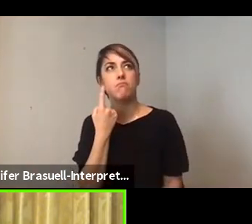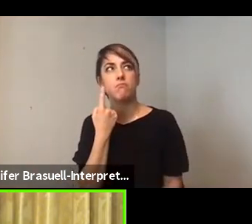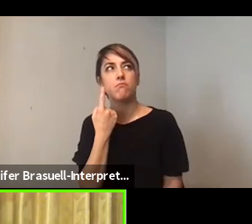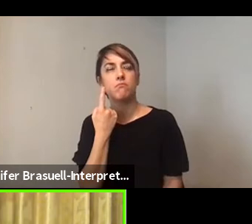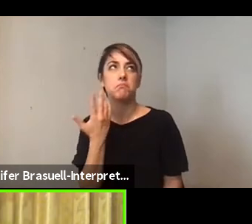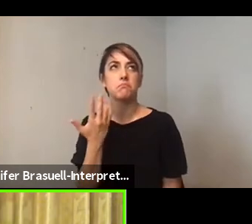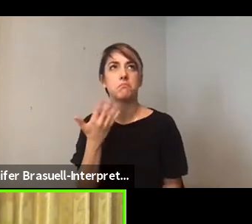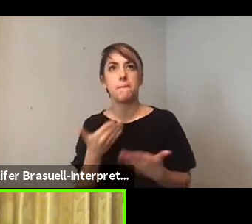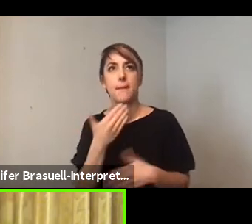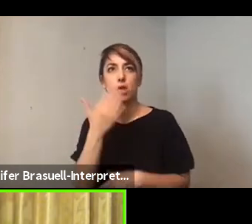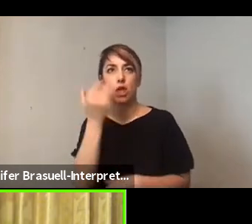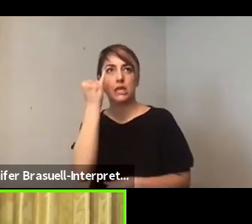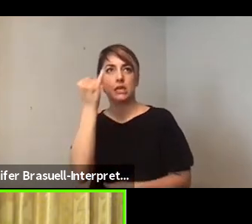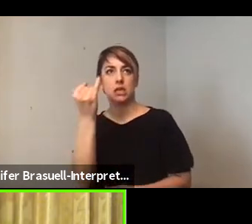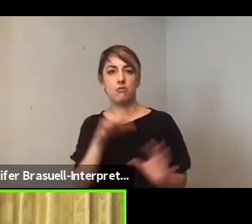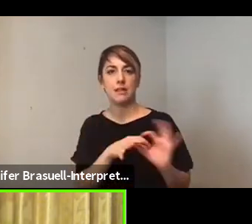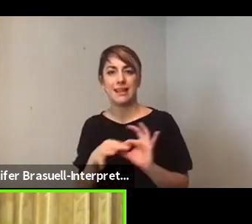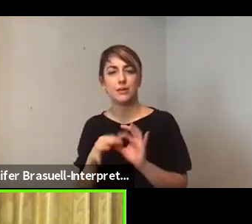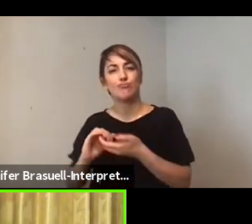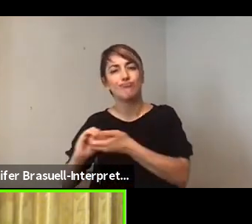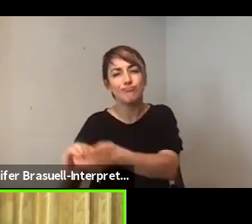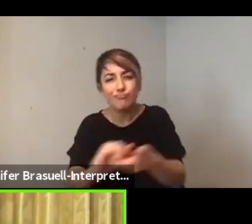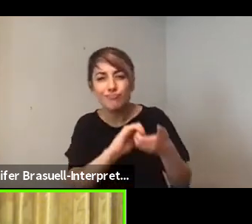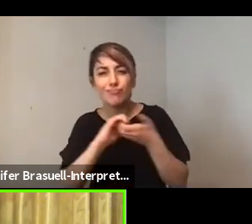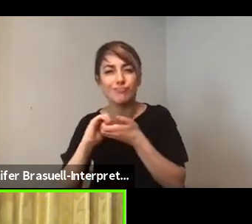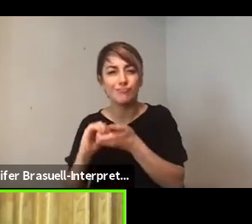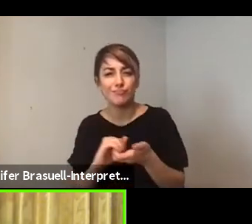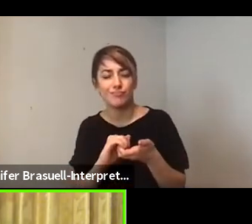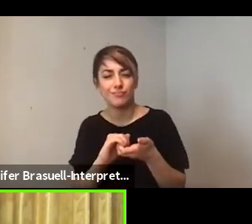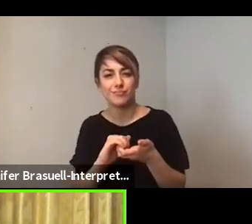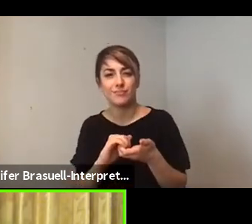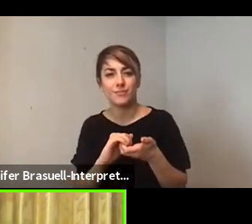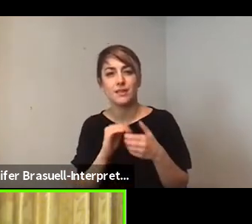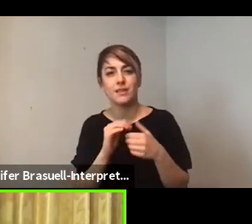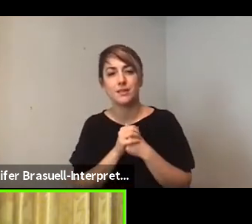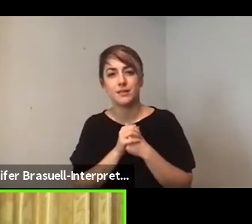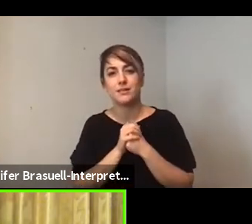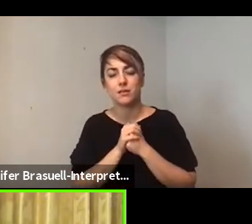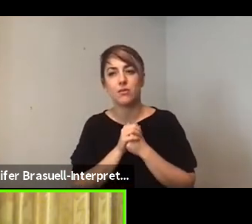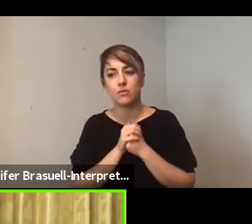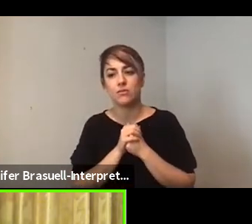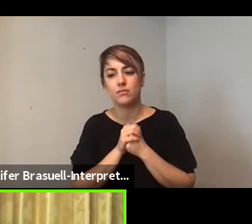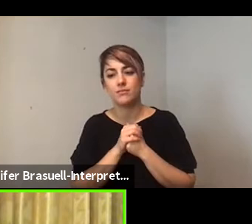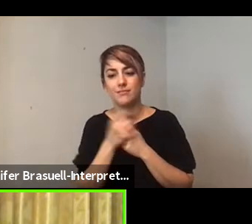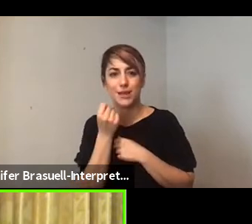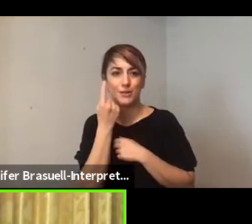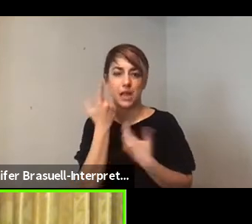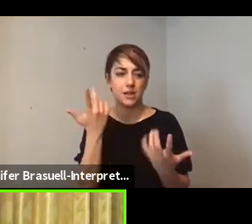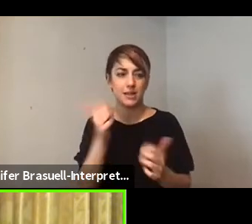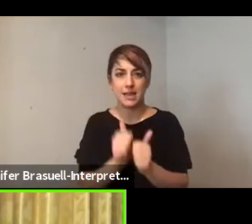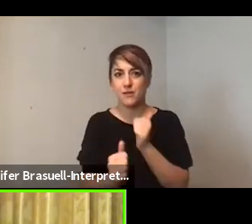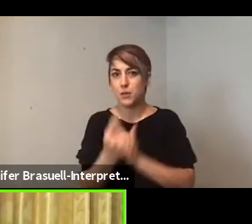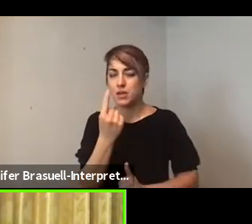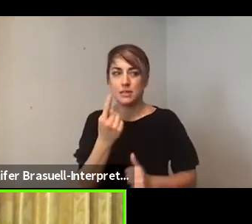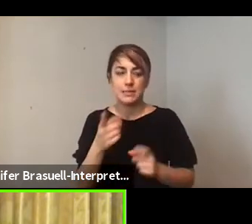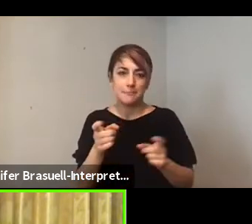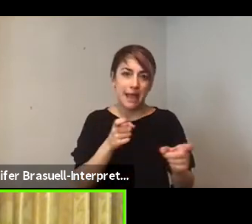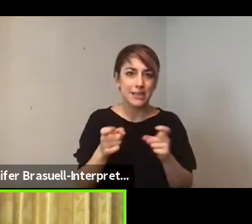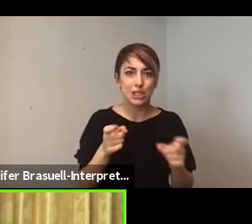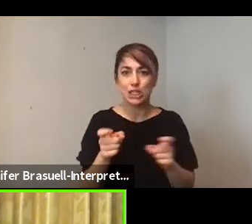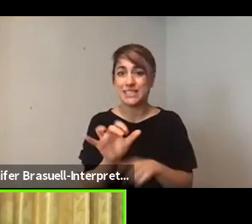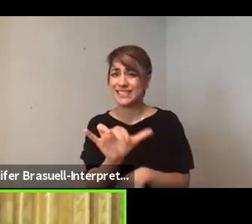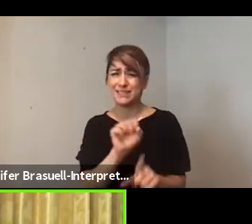the same theme, because we are all under this same situation. So that's something that what